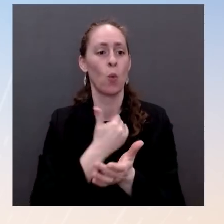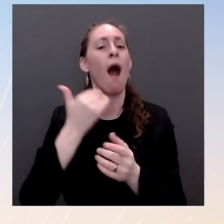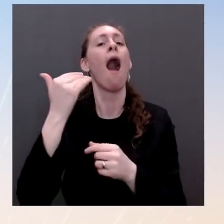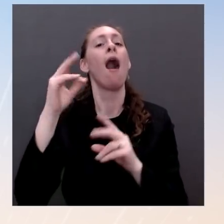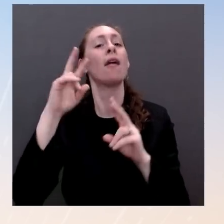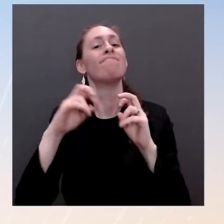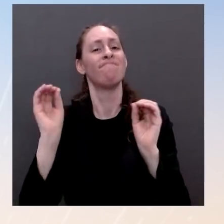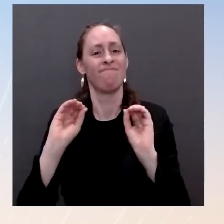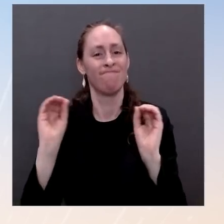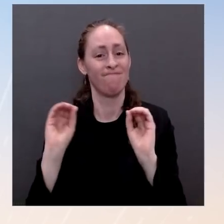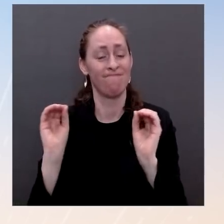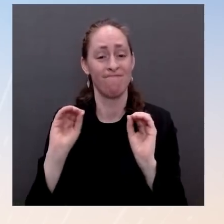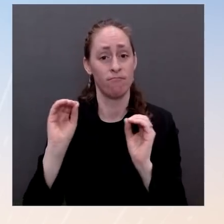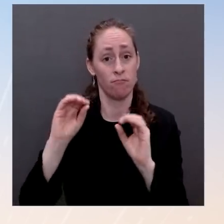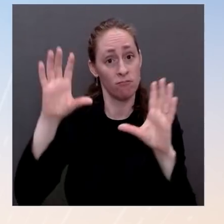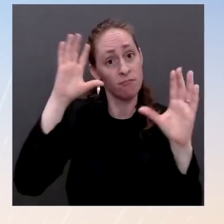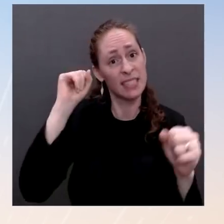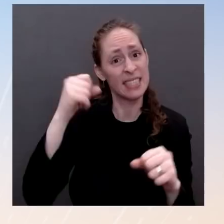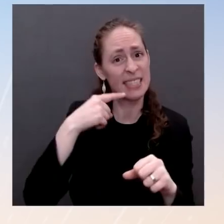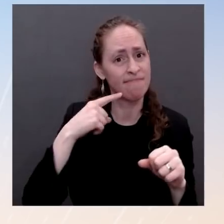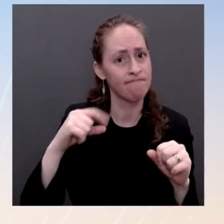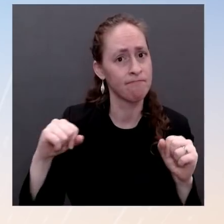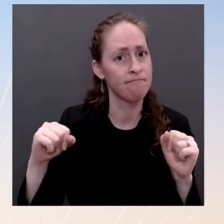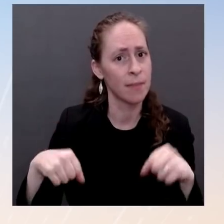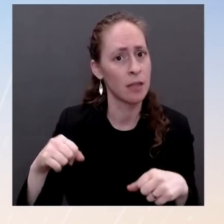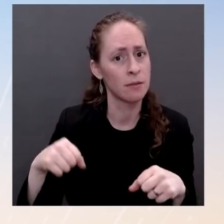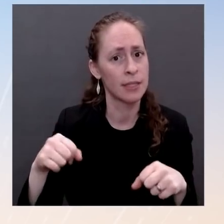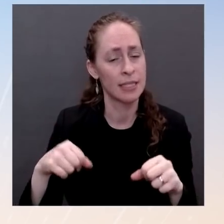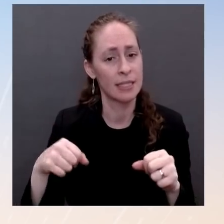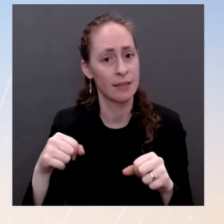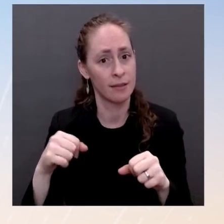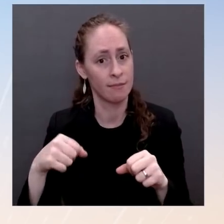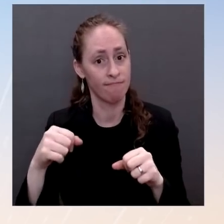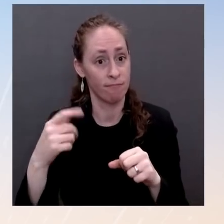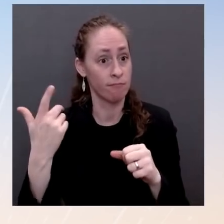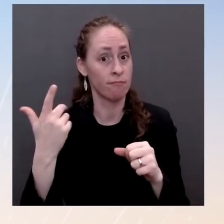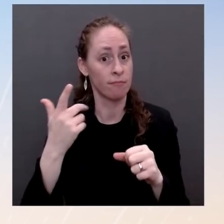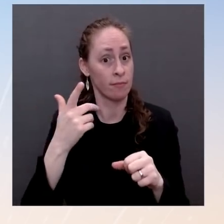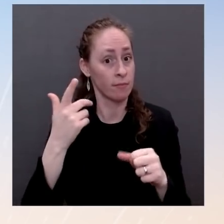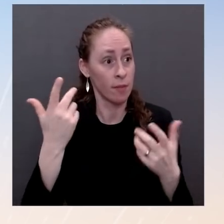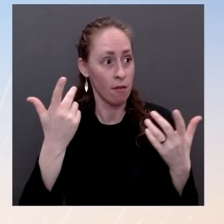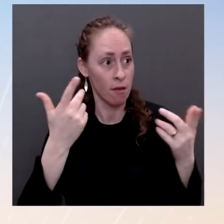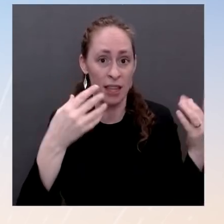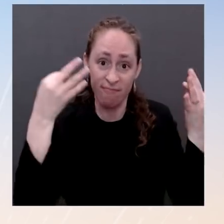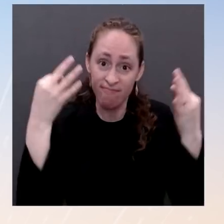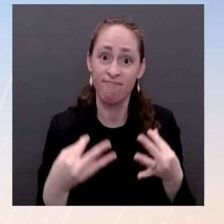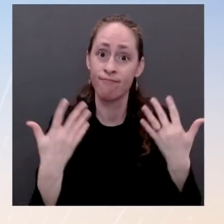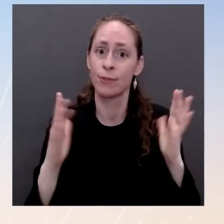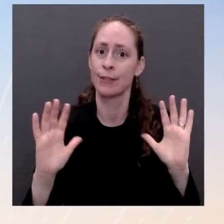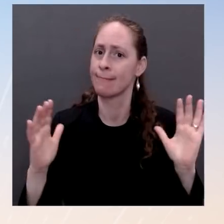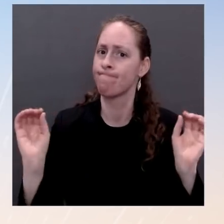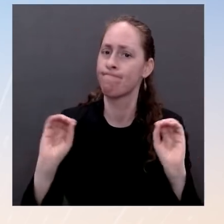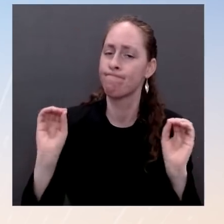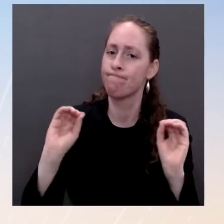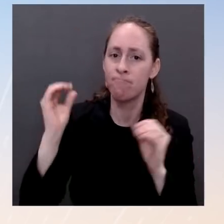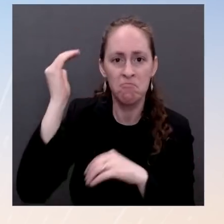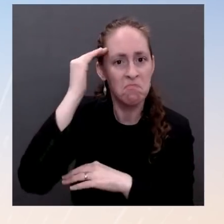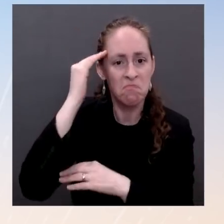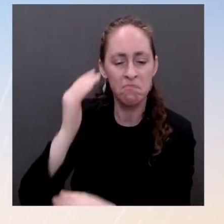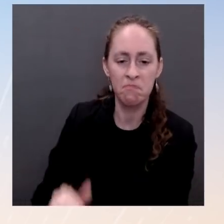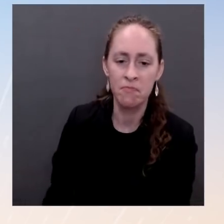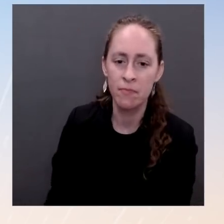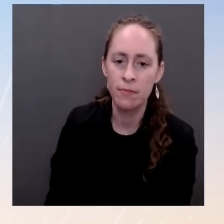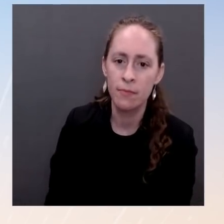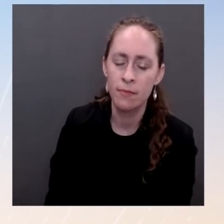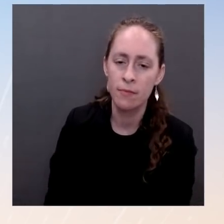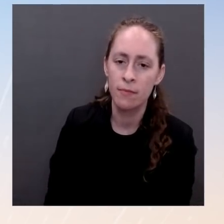assessment of a decision being made either. And then I know there have been internal discussions about giving a speech like the one the president gave today for some time.